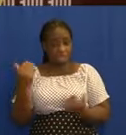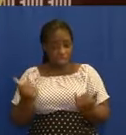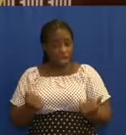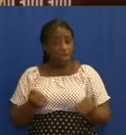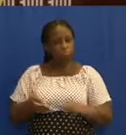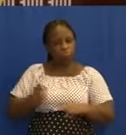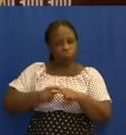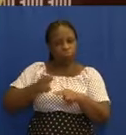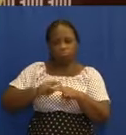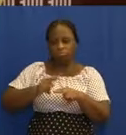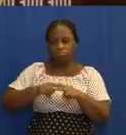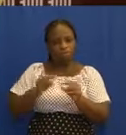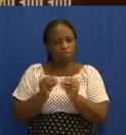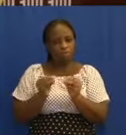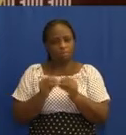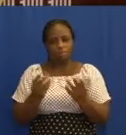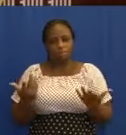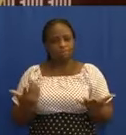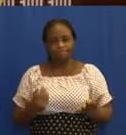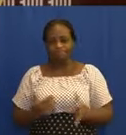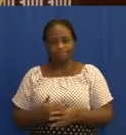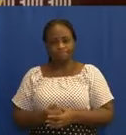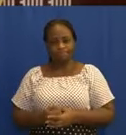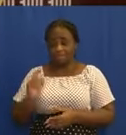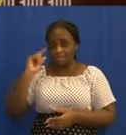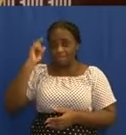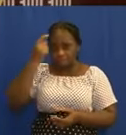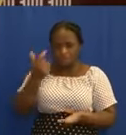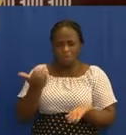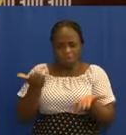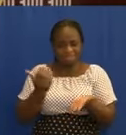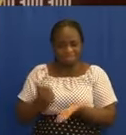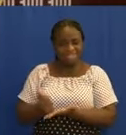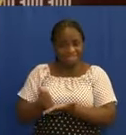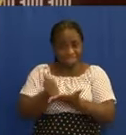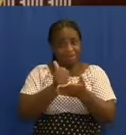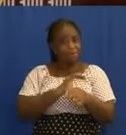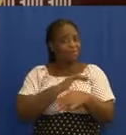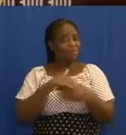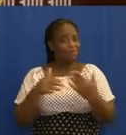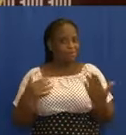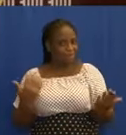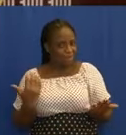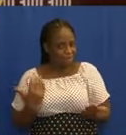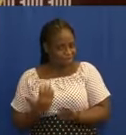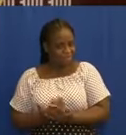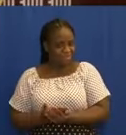Man ho so biom. Aba pese oboye nyina ho ban.